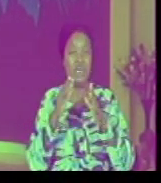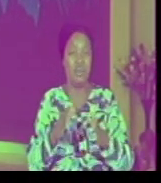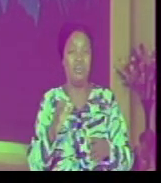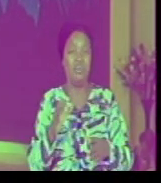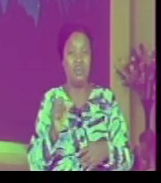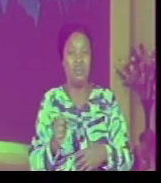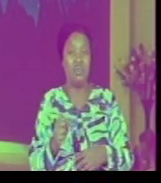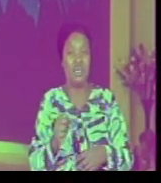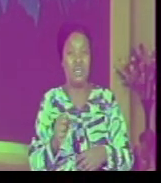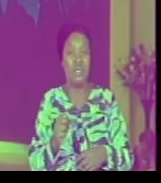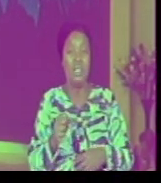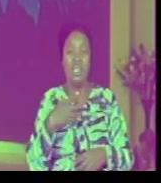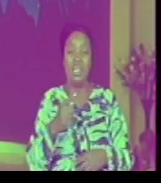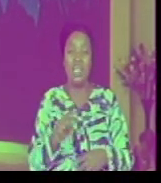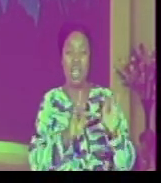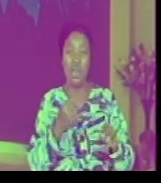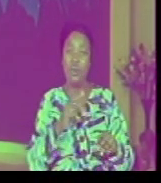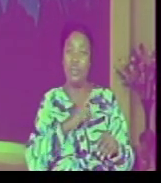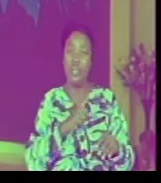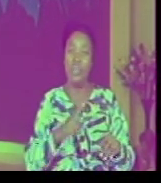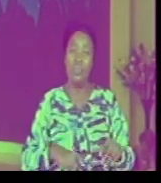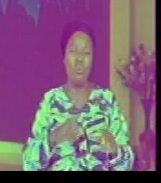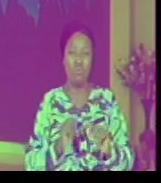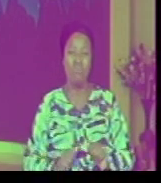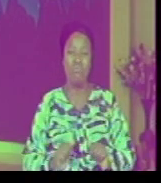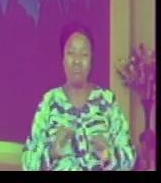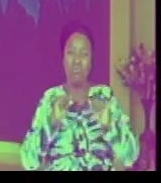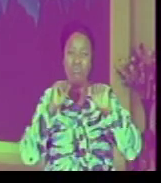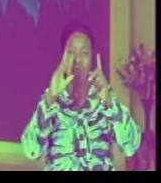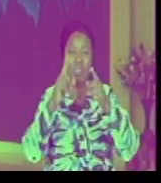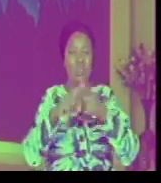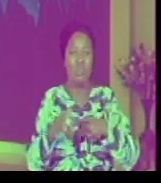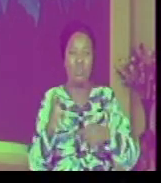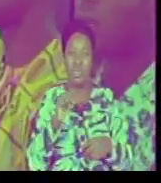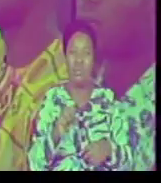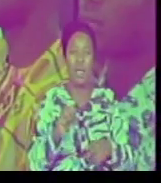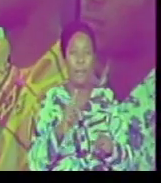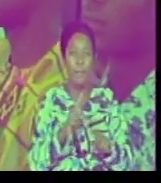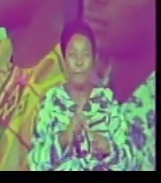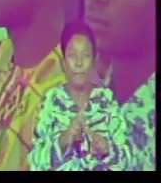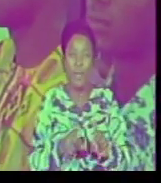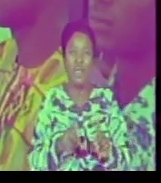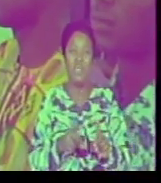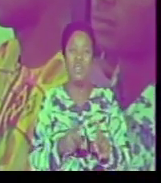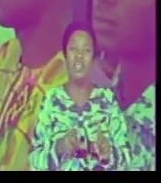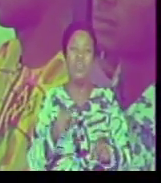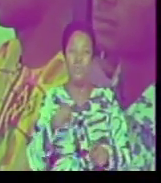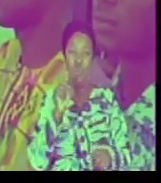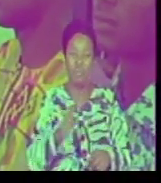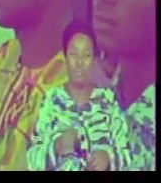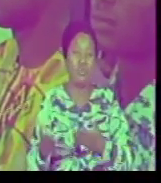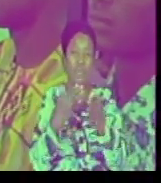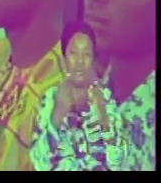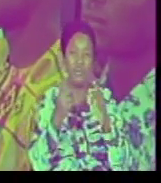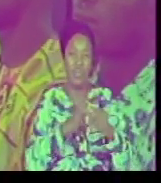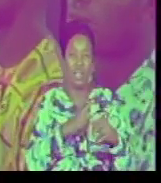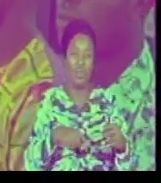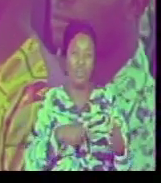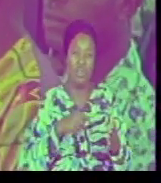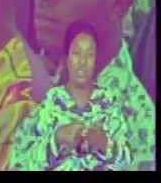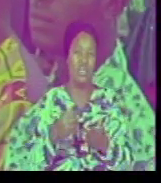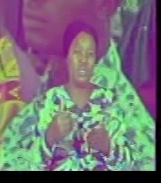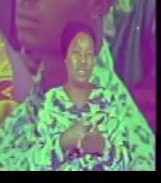him, but their time should have endured forever. He should have fed